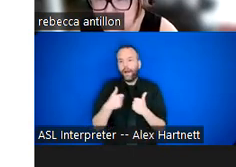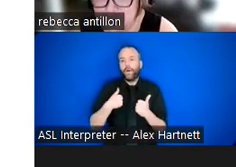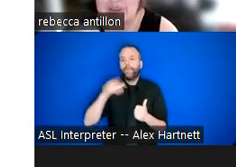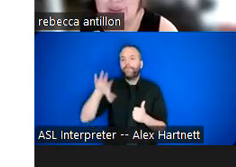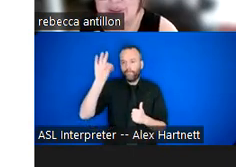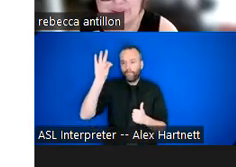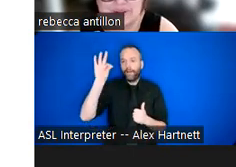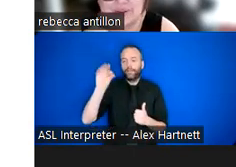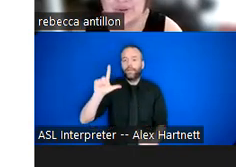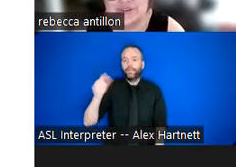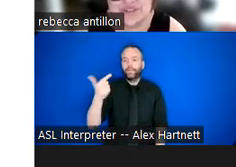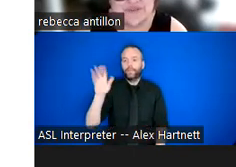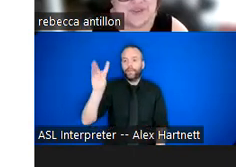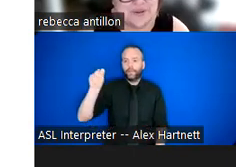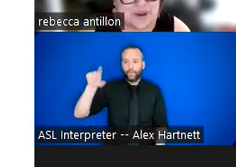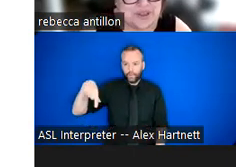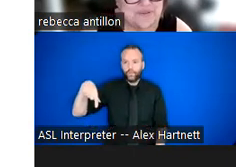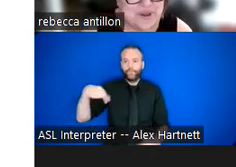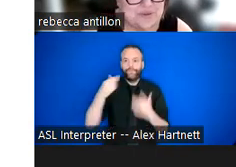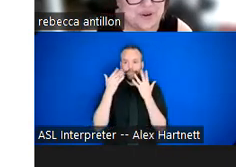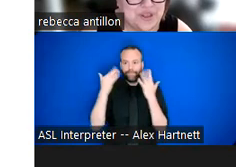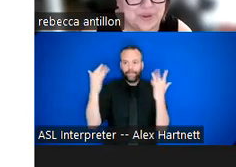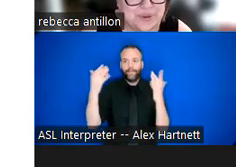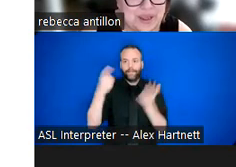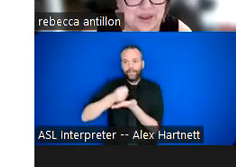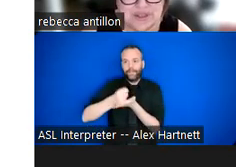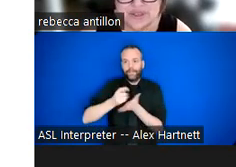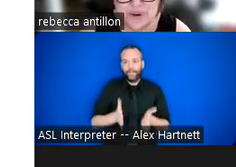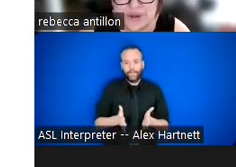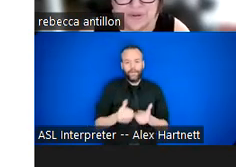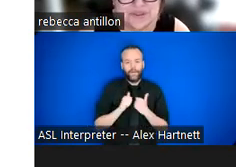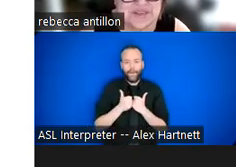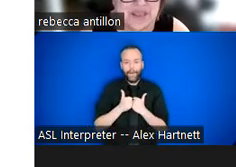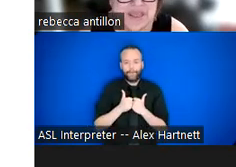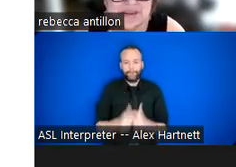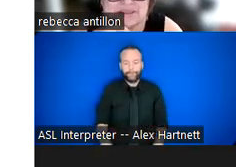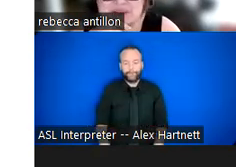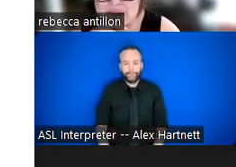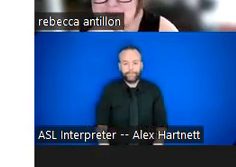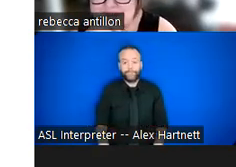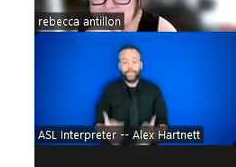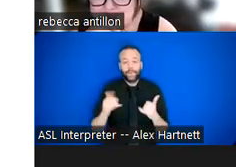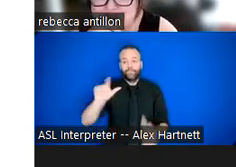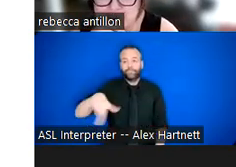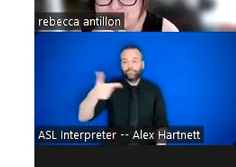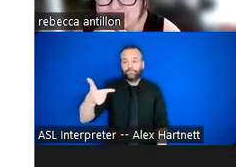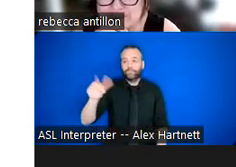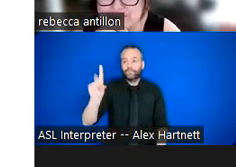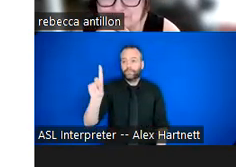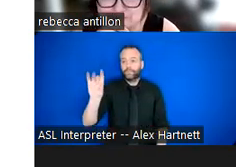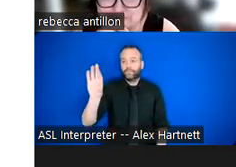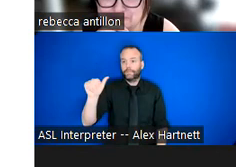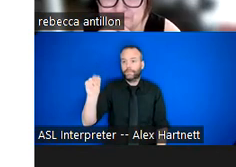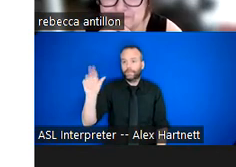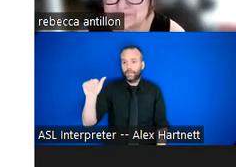Therapy?" So those are just a few that we have found for you, and I'm going to turn it over to Diana to talk about some learning